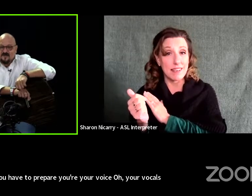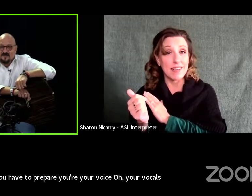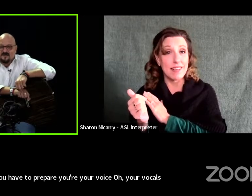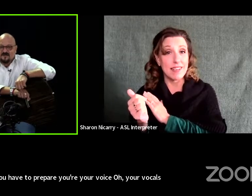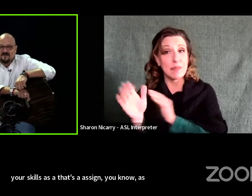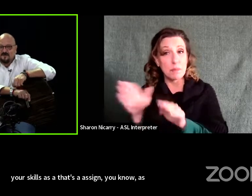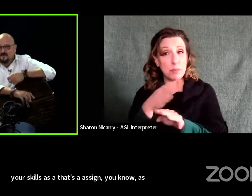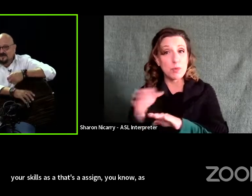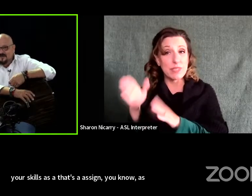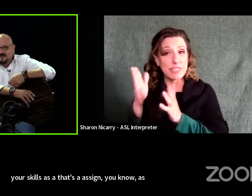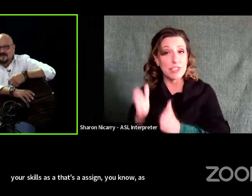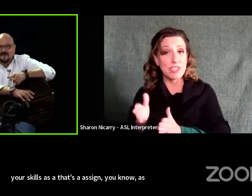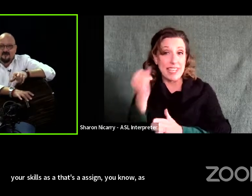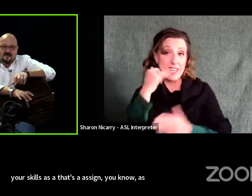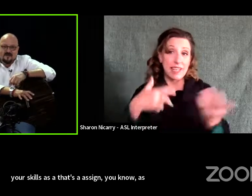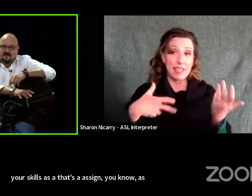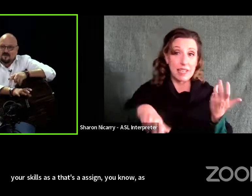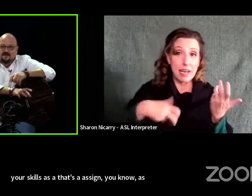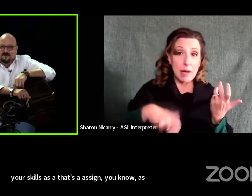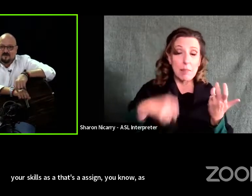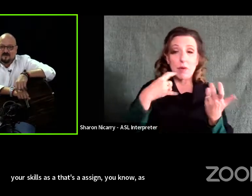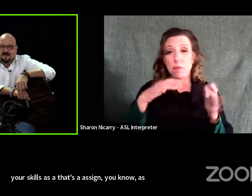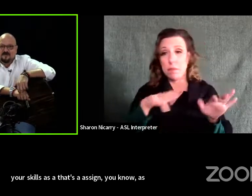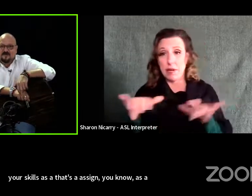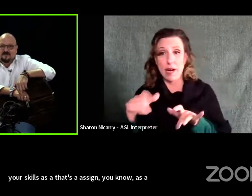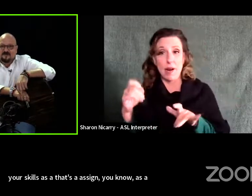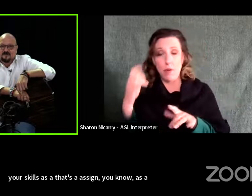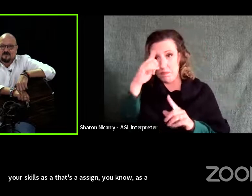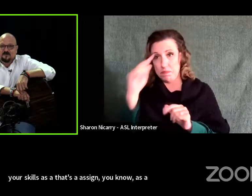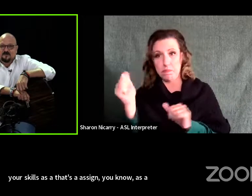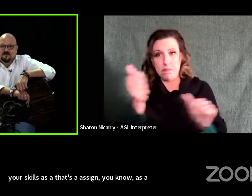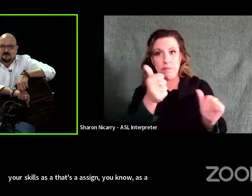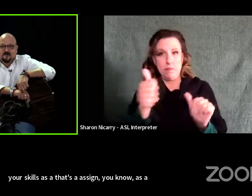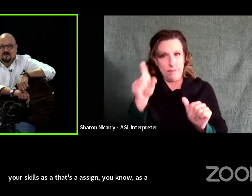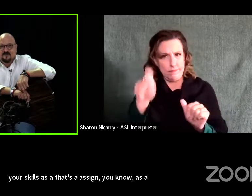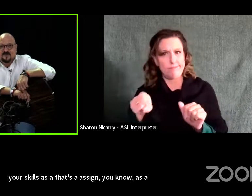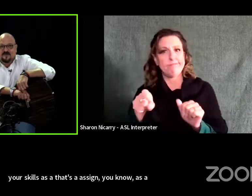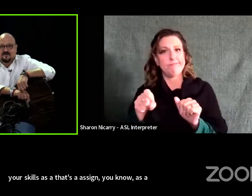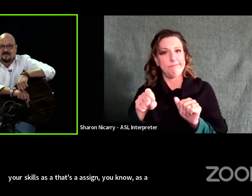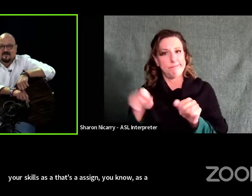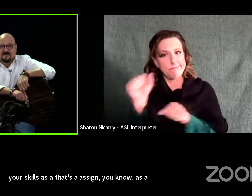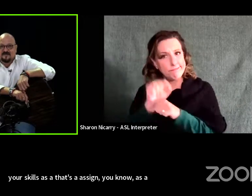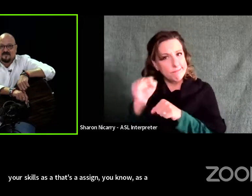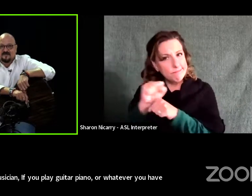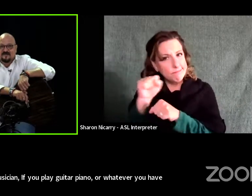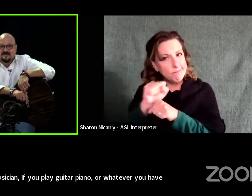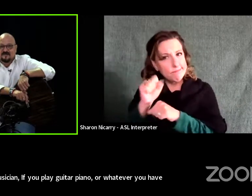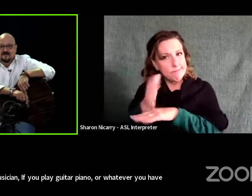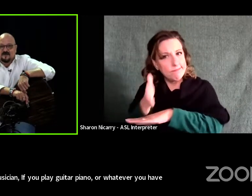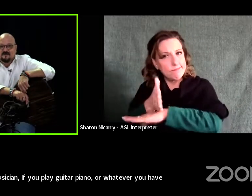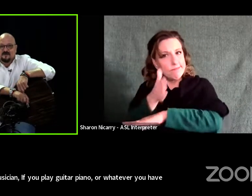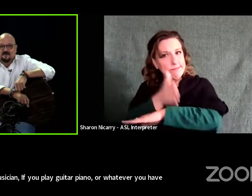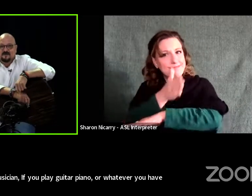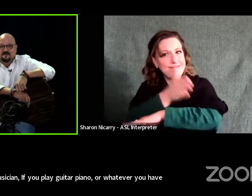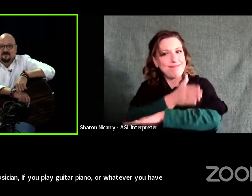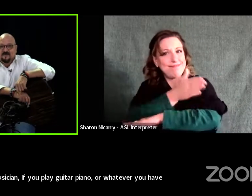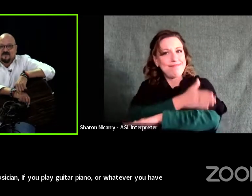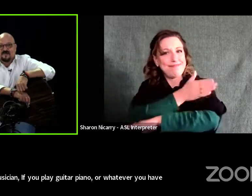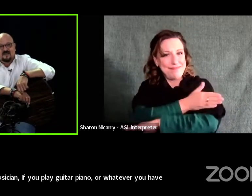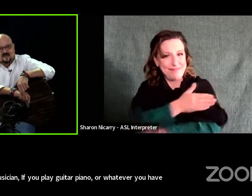as a musician. If you play guitar, piano, or whatever, you have to work on that, and you have